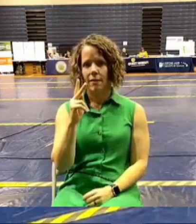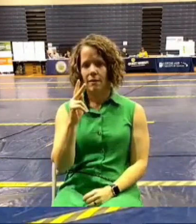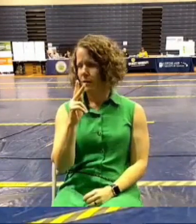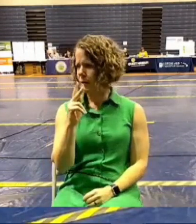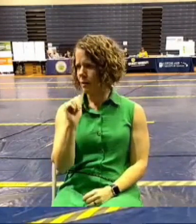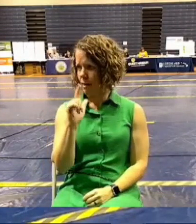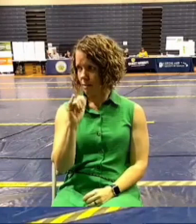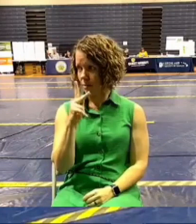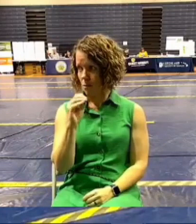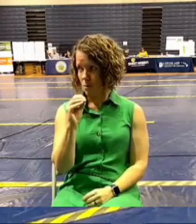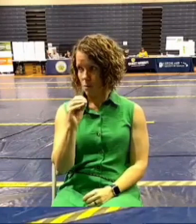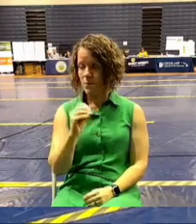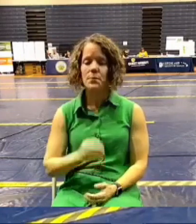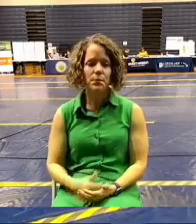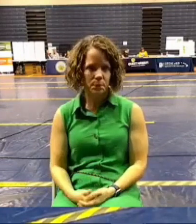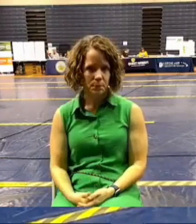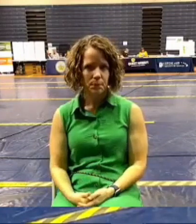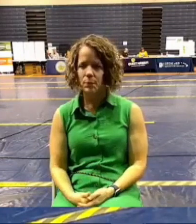noho vau ma hayet.